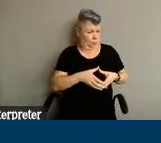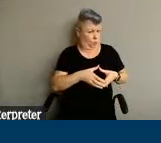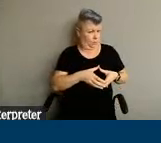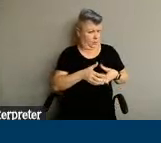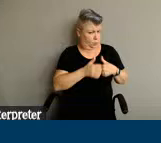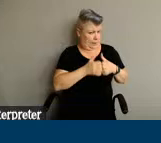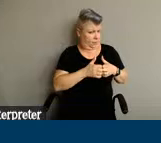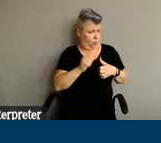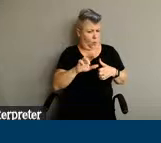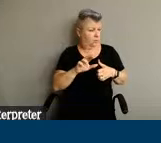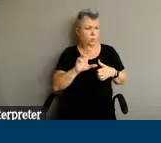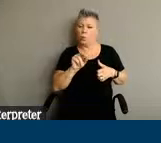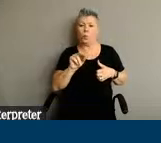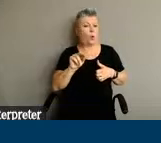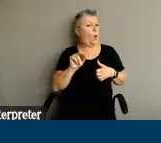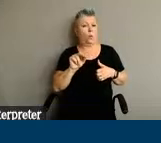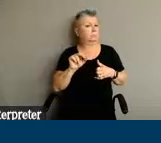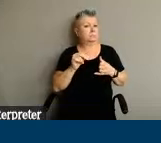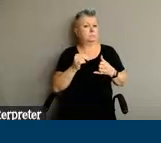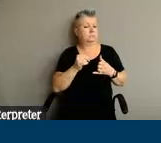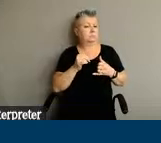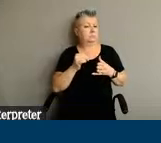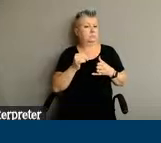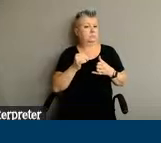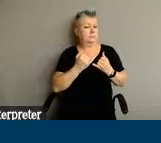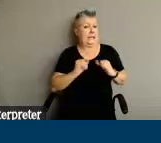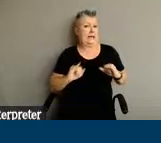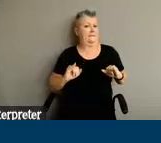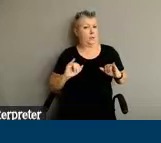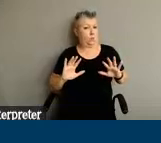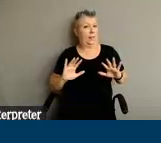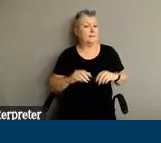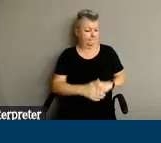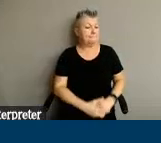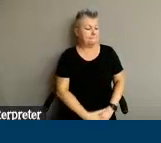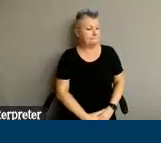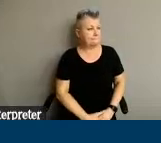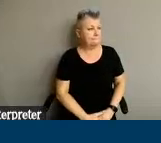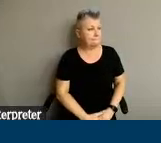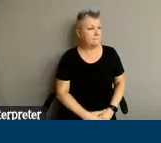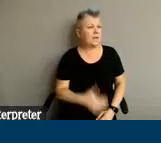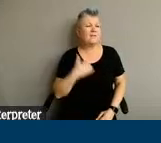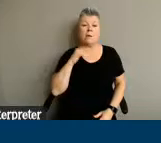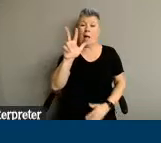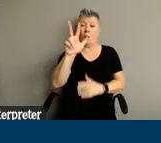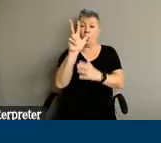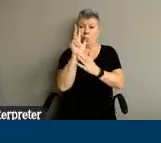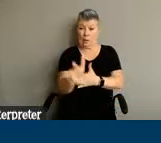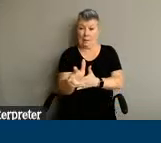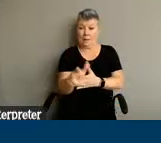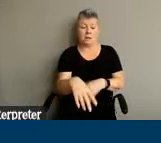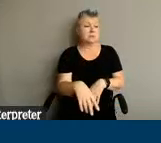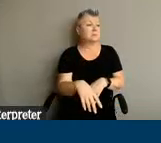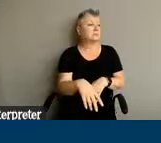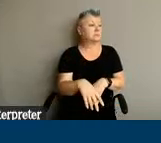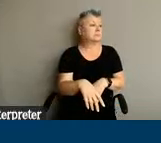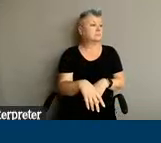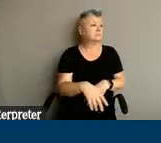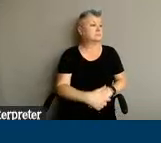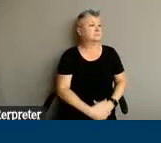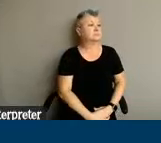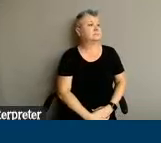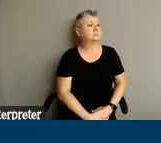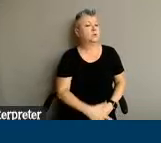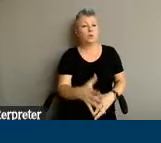Like per area, have about minutes, read and to capture your